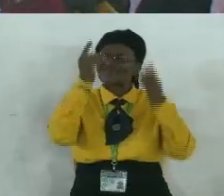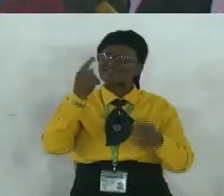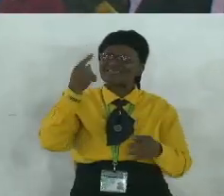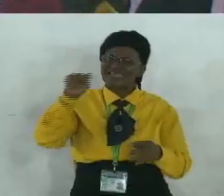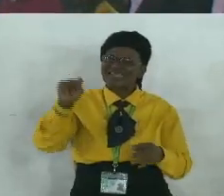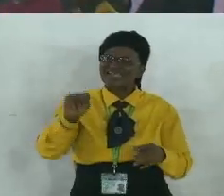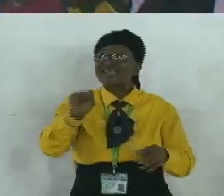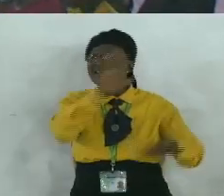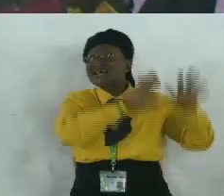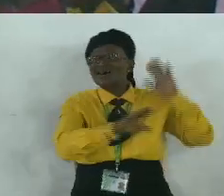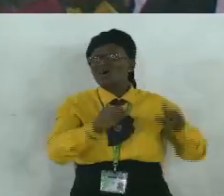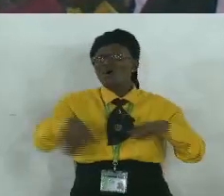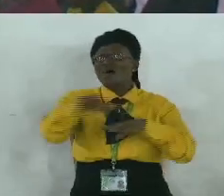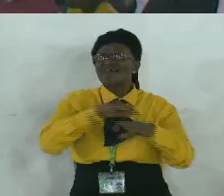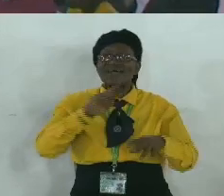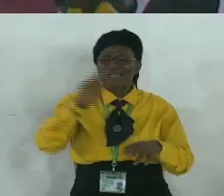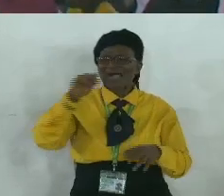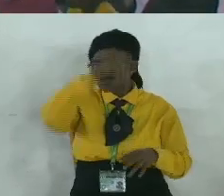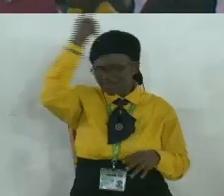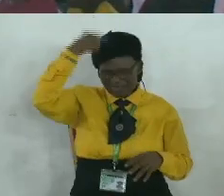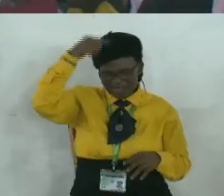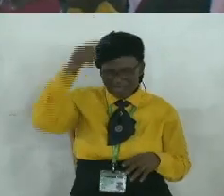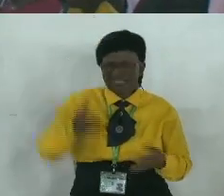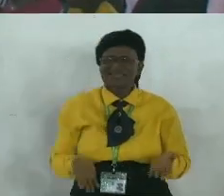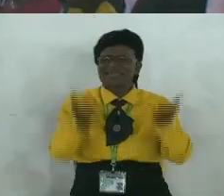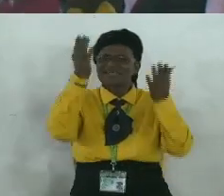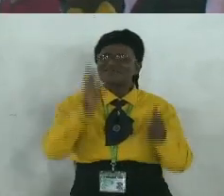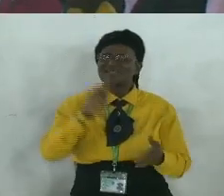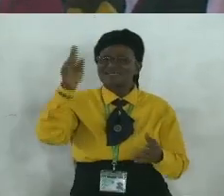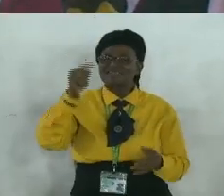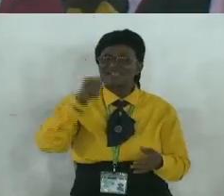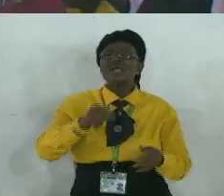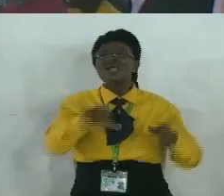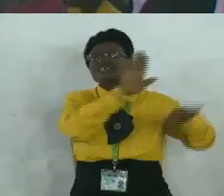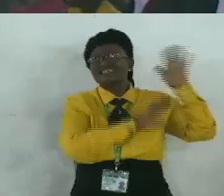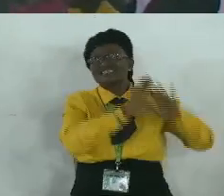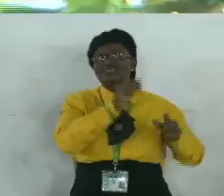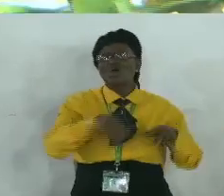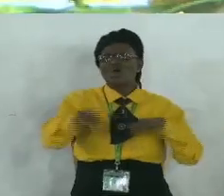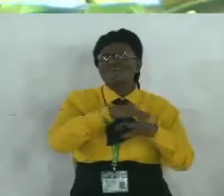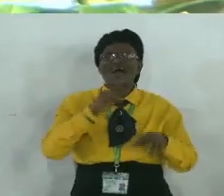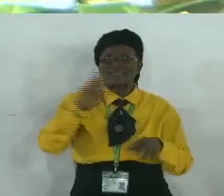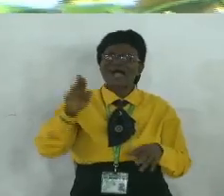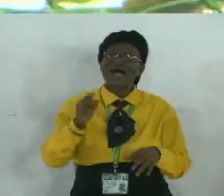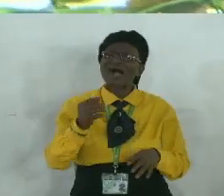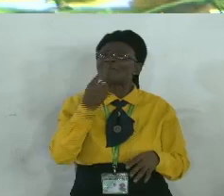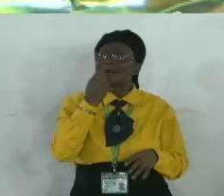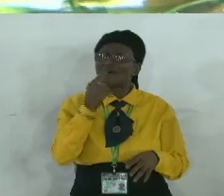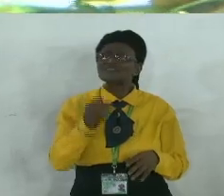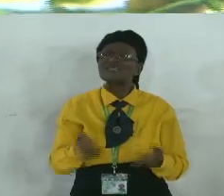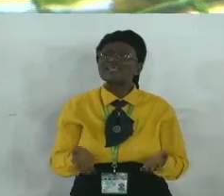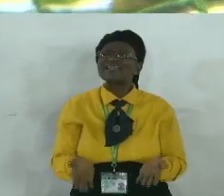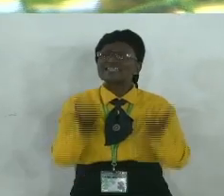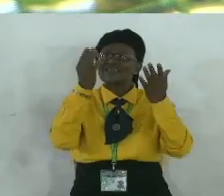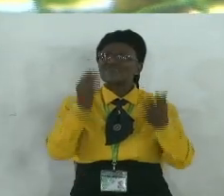their brains. Leave the siege over their mouths. Leave the siege over their hands. Leave